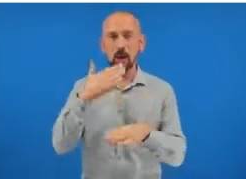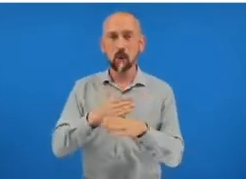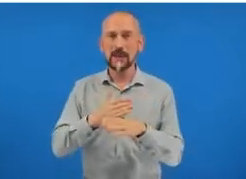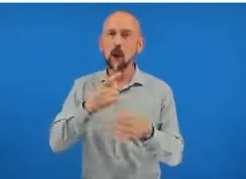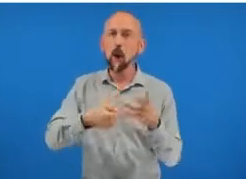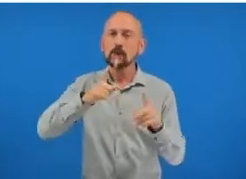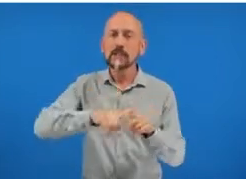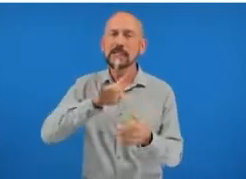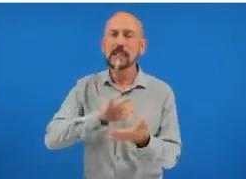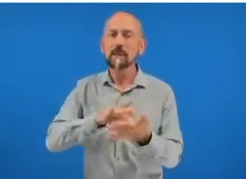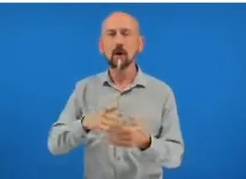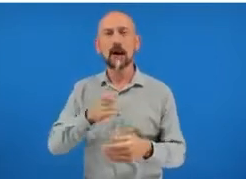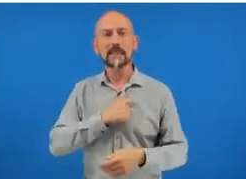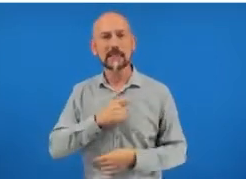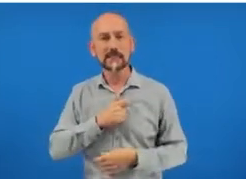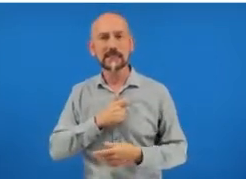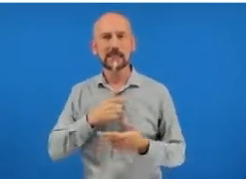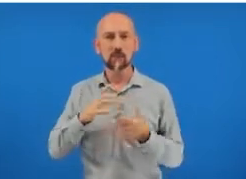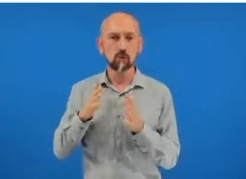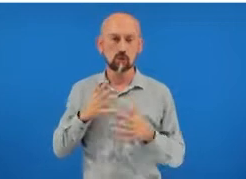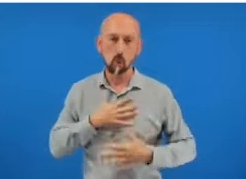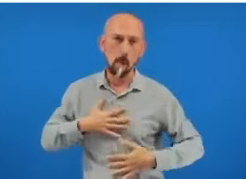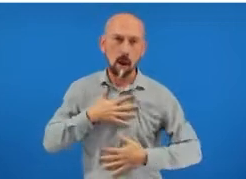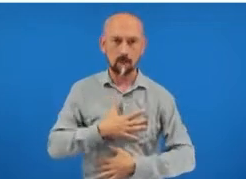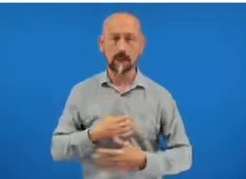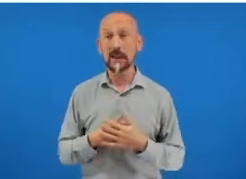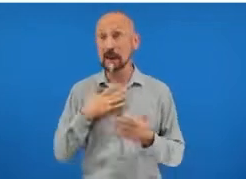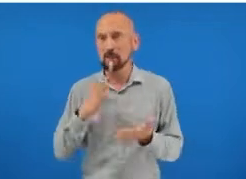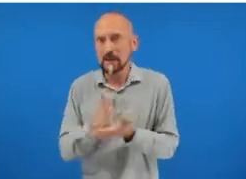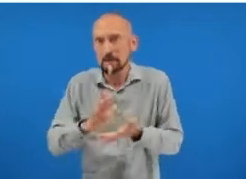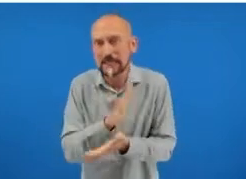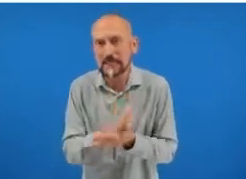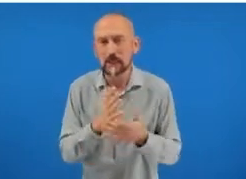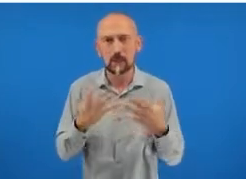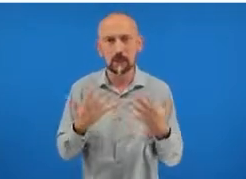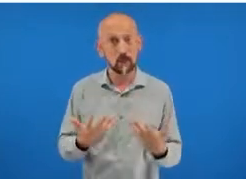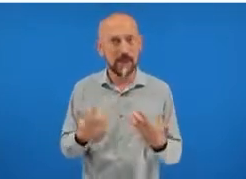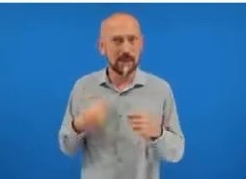Trauma, and I'm so pleased to be here today to talk about this important topic of using